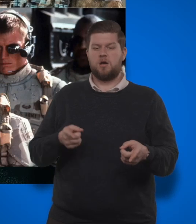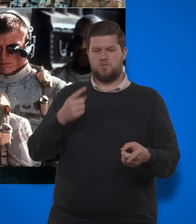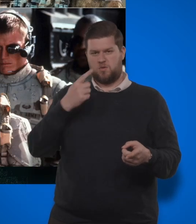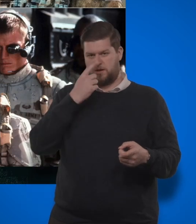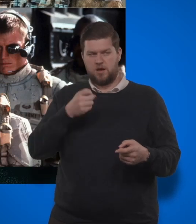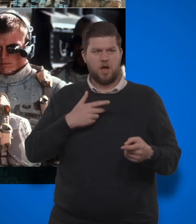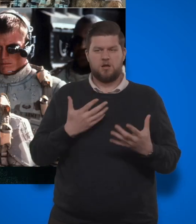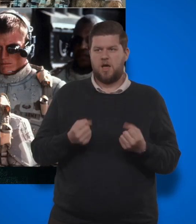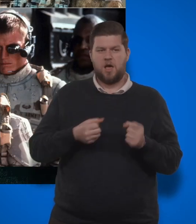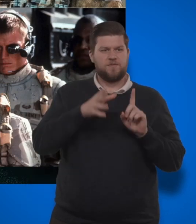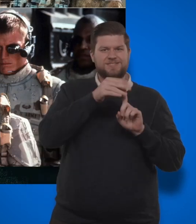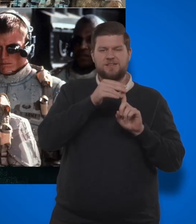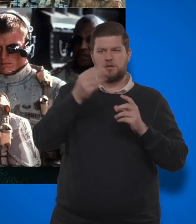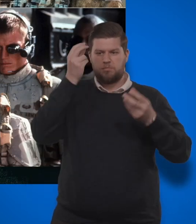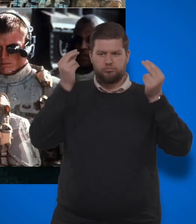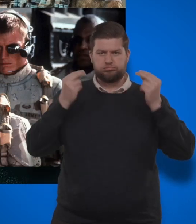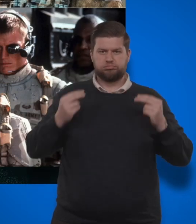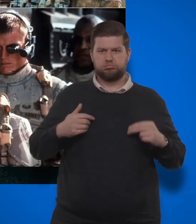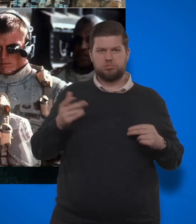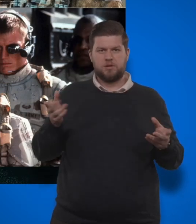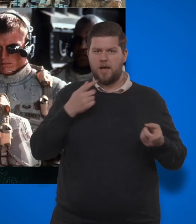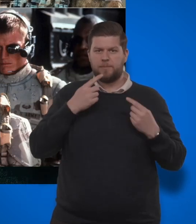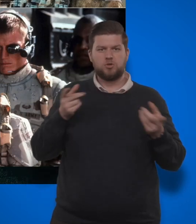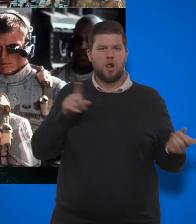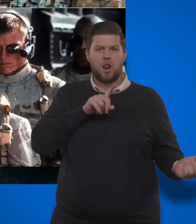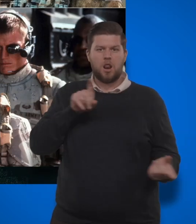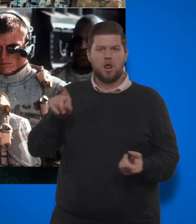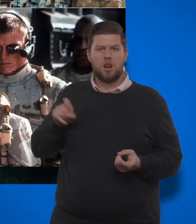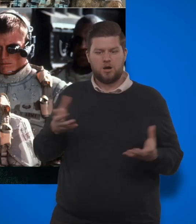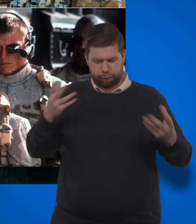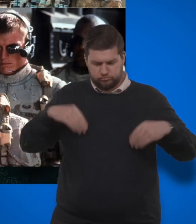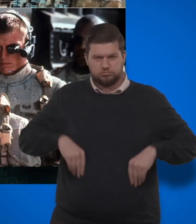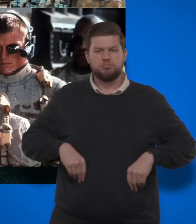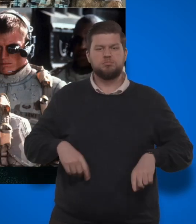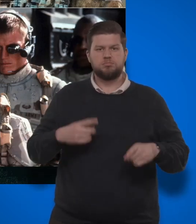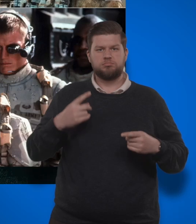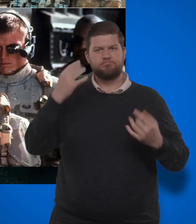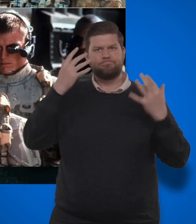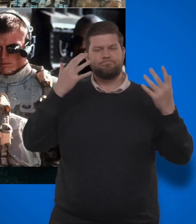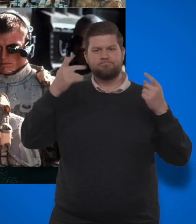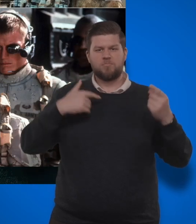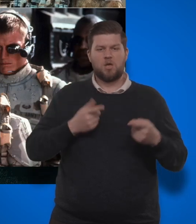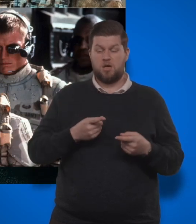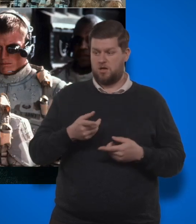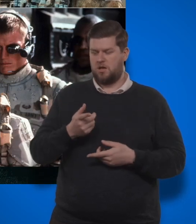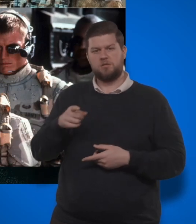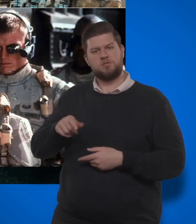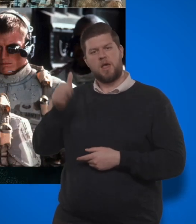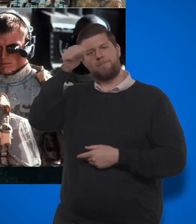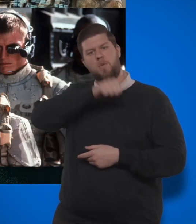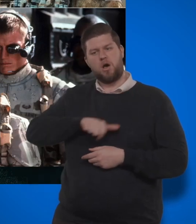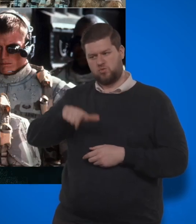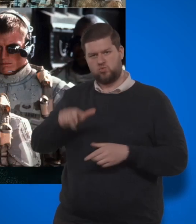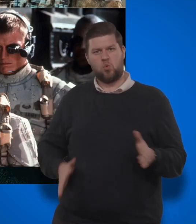world, there's a race going on to try to make the smart soldier a reality and to make sure that when it comes to combat soldiers, one